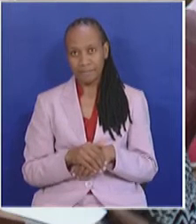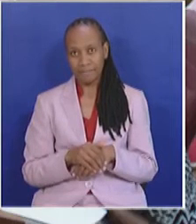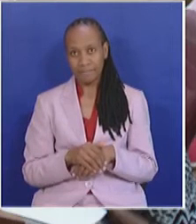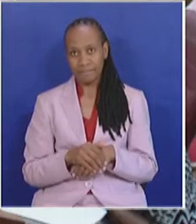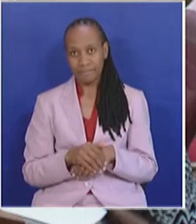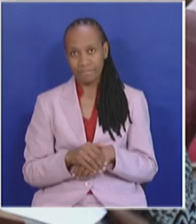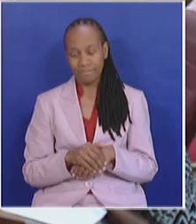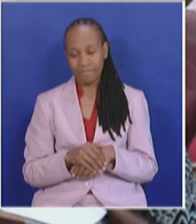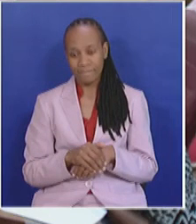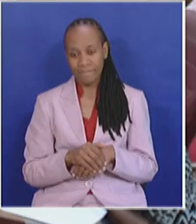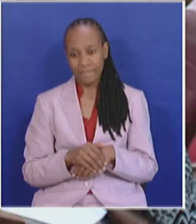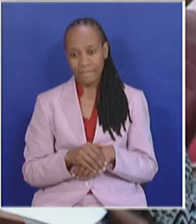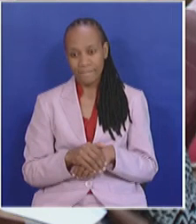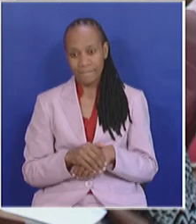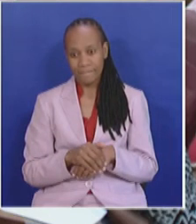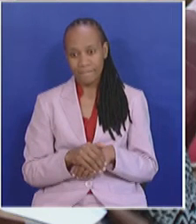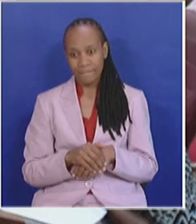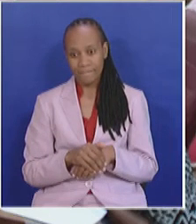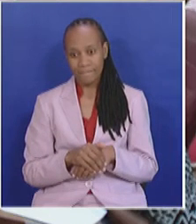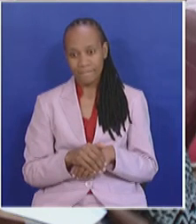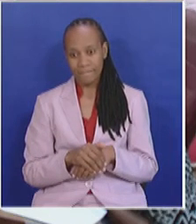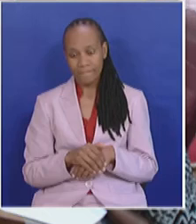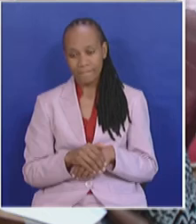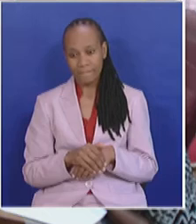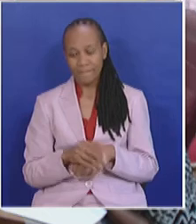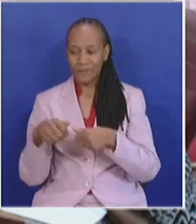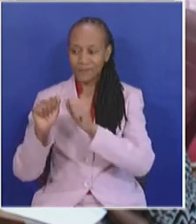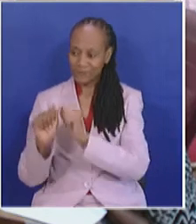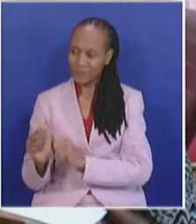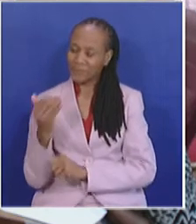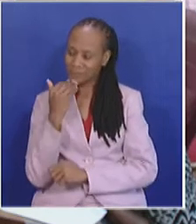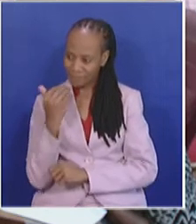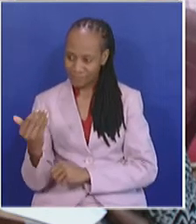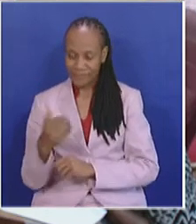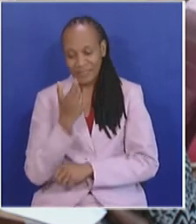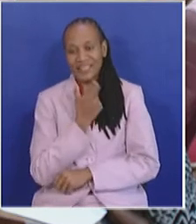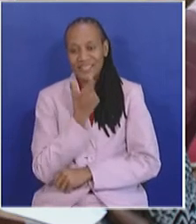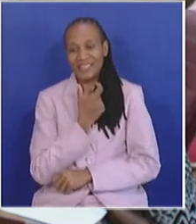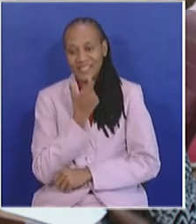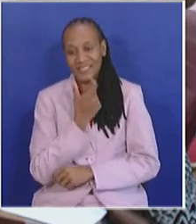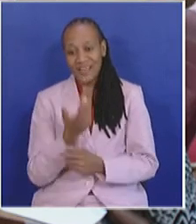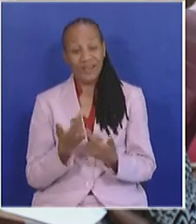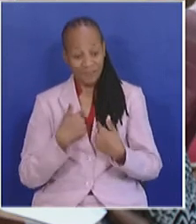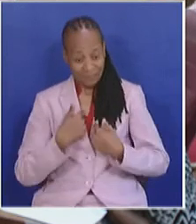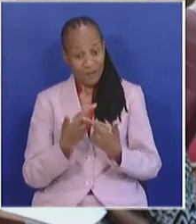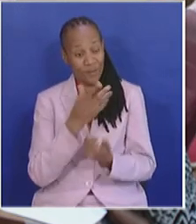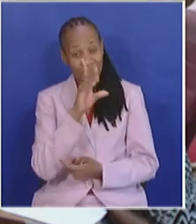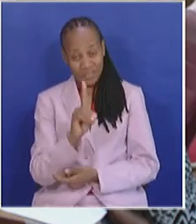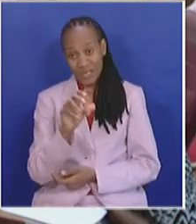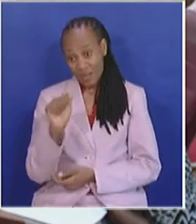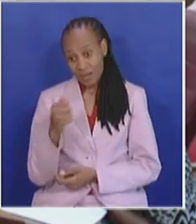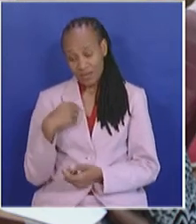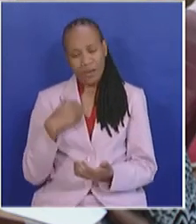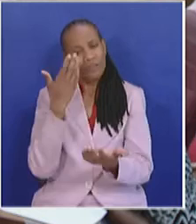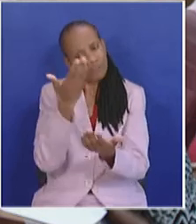Thank you, Chairperson. On behalf of the Democratic Alliance, I hereby